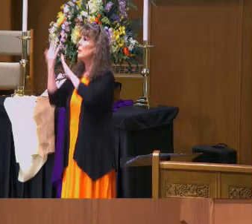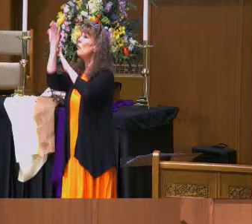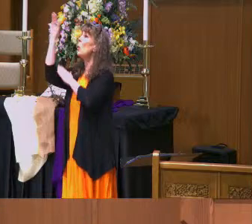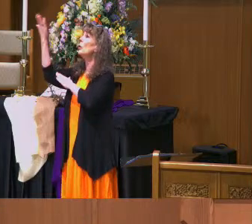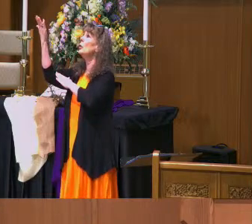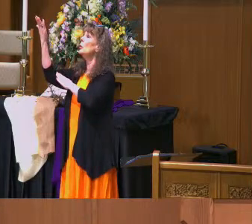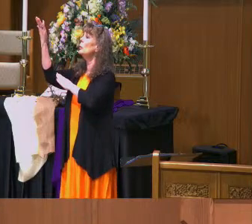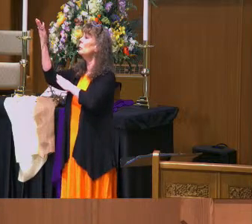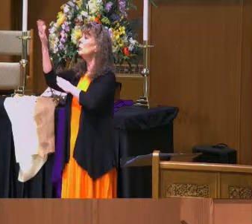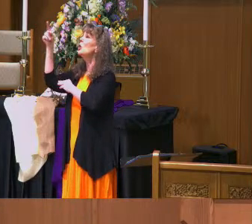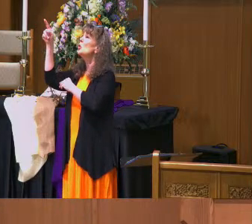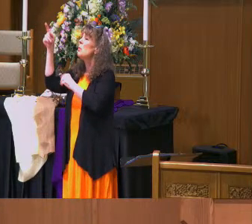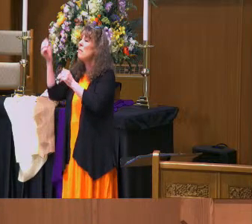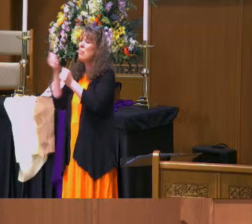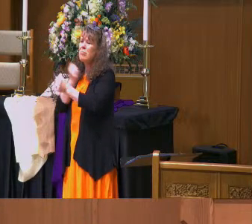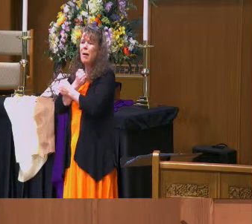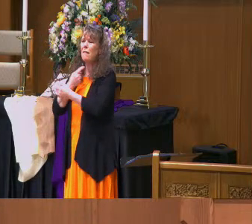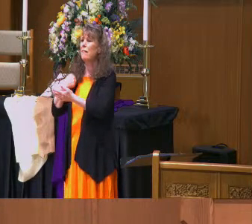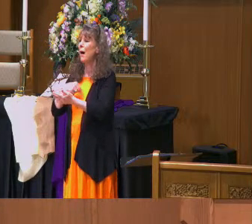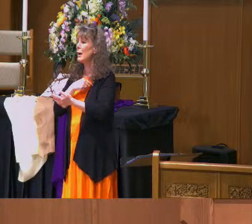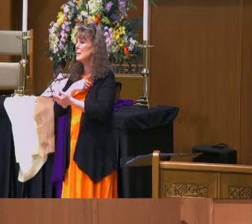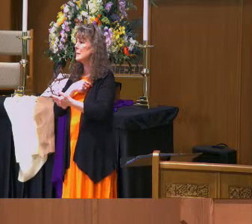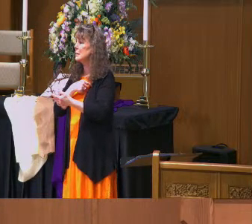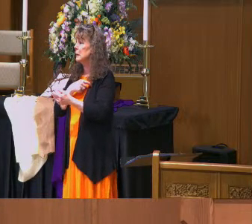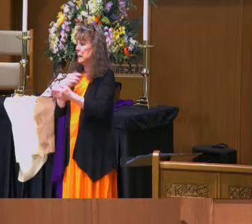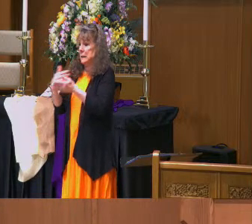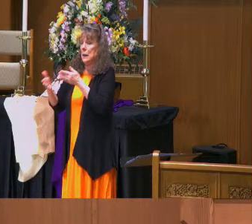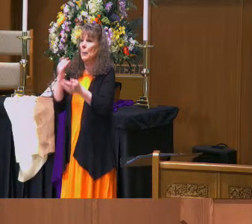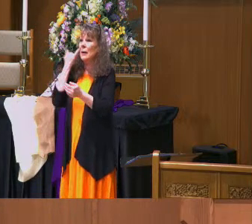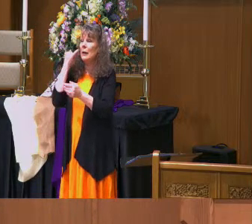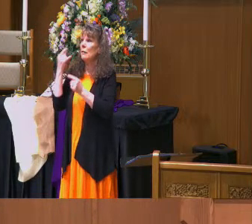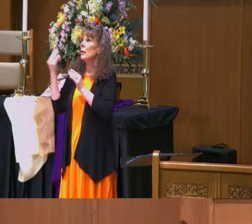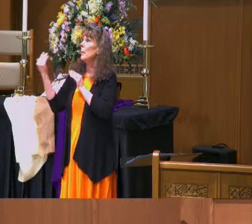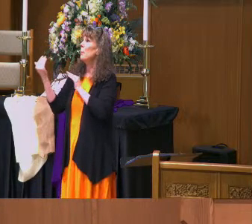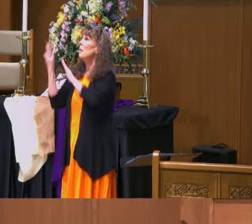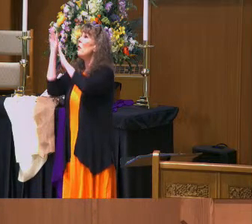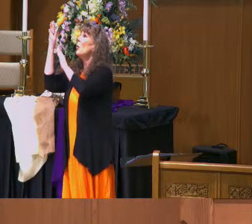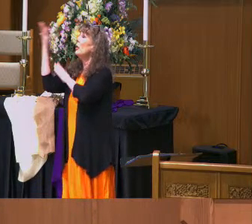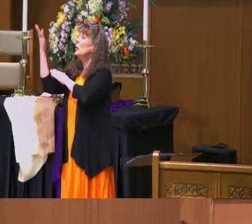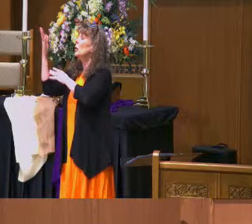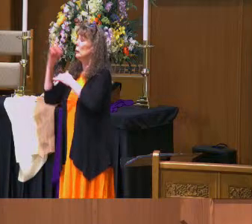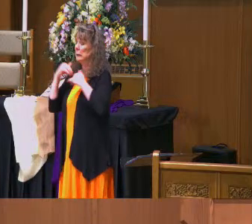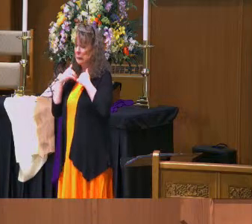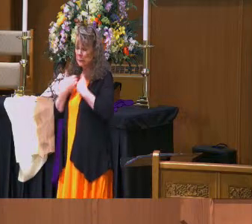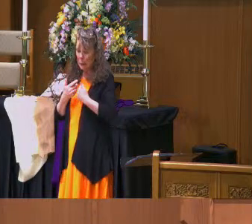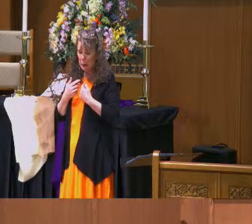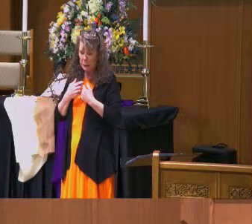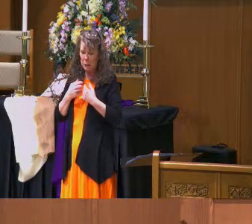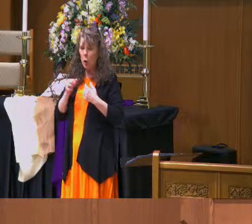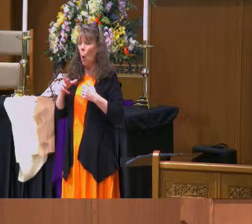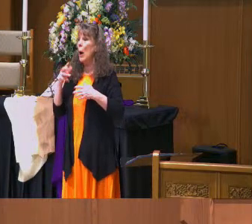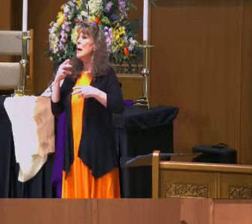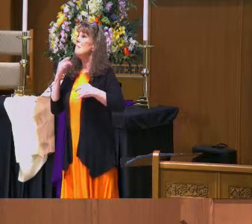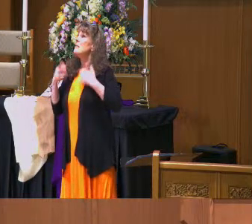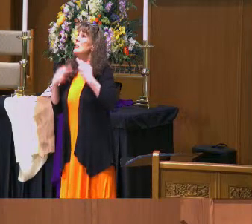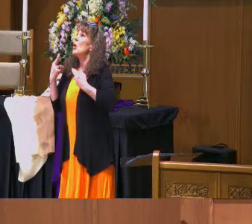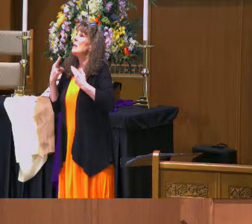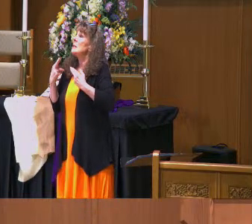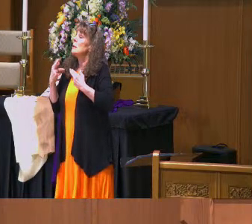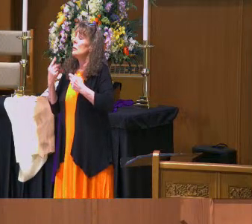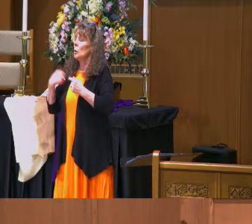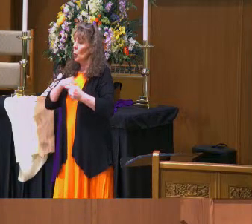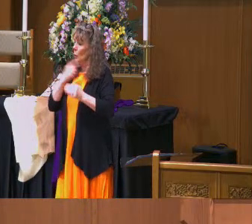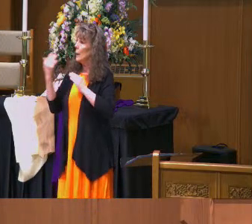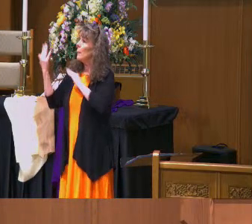you, that you love us, and that even if we come to you weary and broken, or we come to you rejoicing, we come to